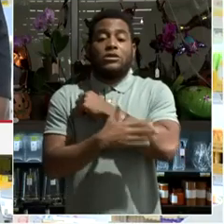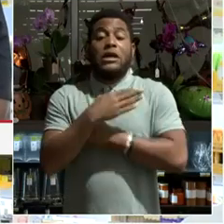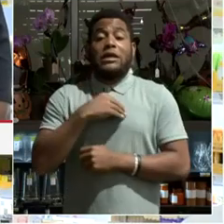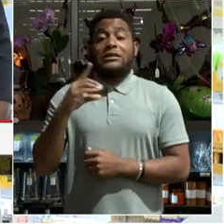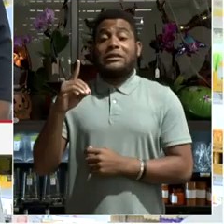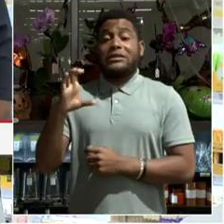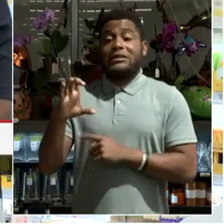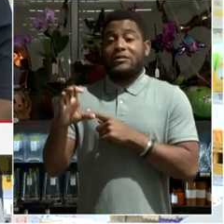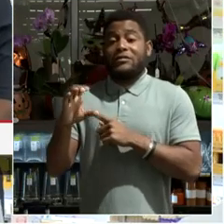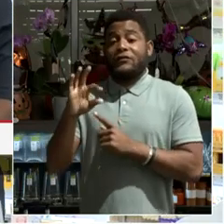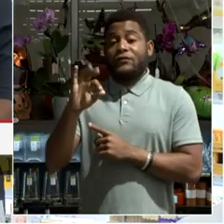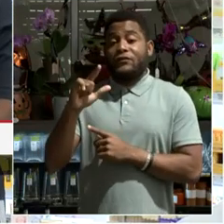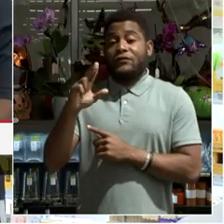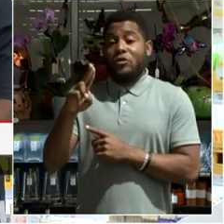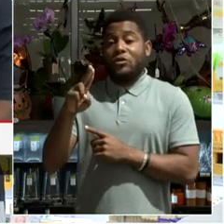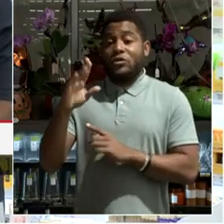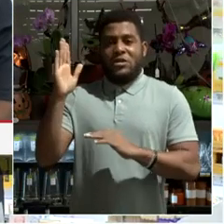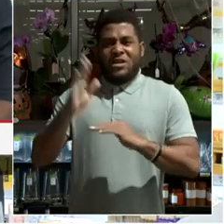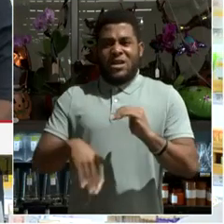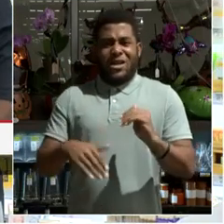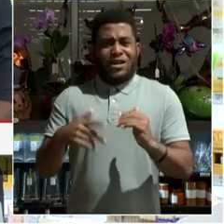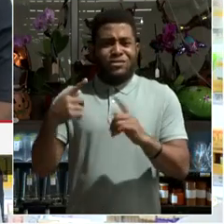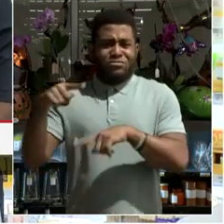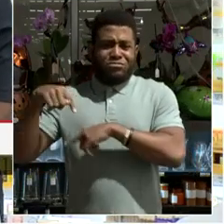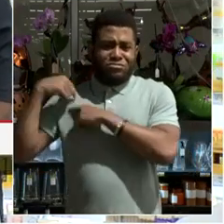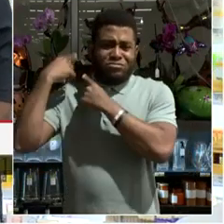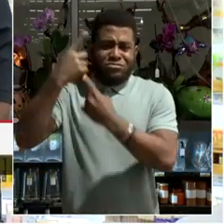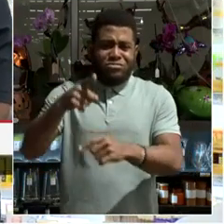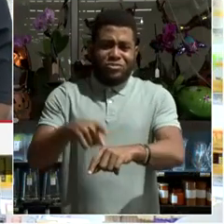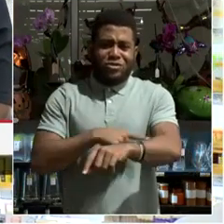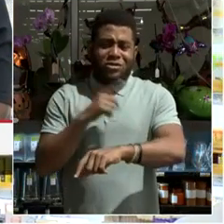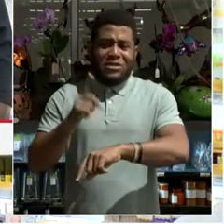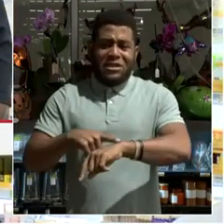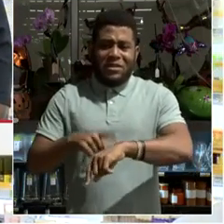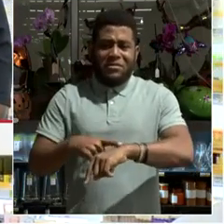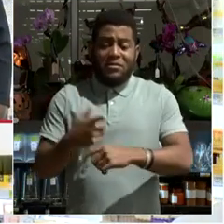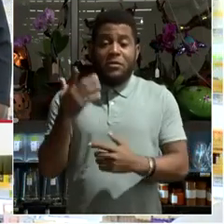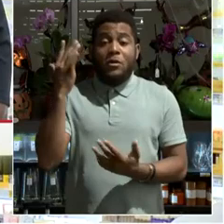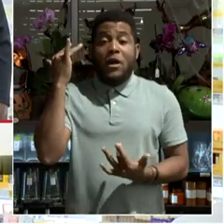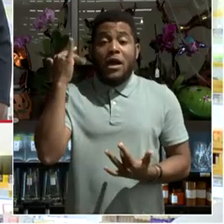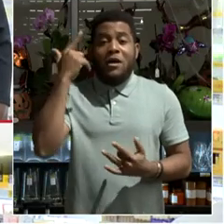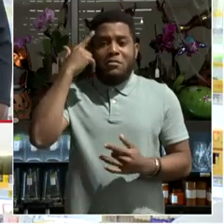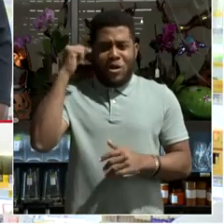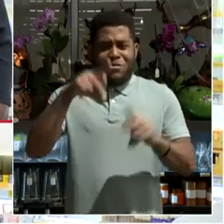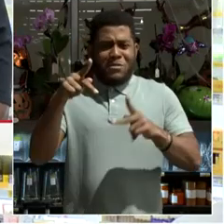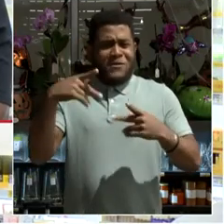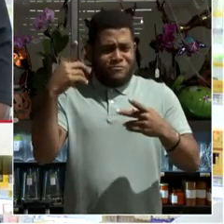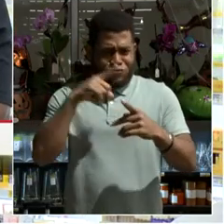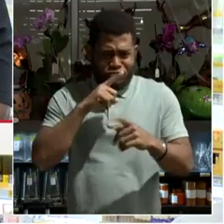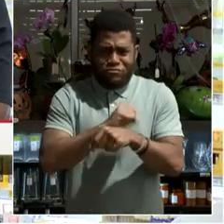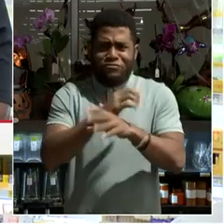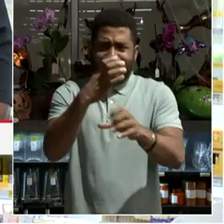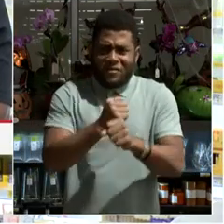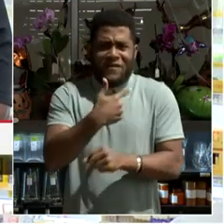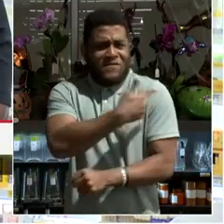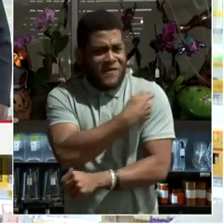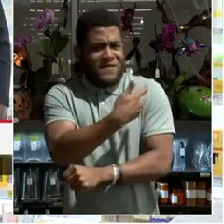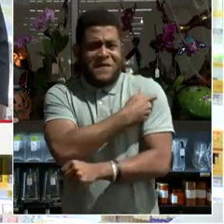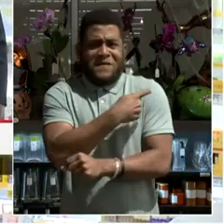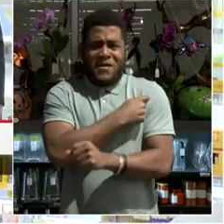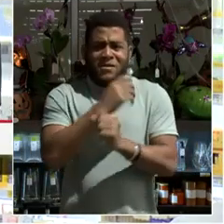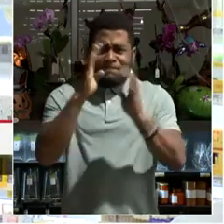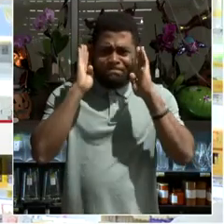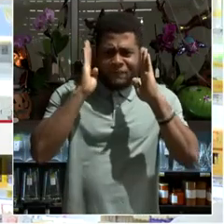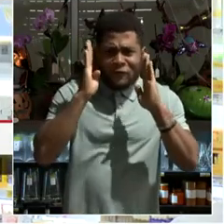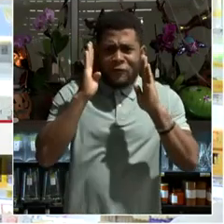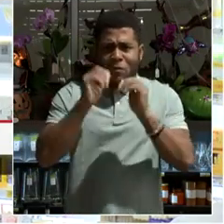influenza than we had had in quite some time because of people getting out and getting their vaccine, paying attention to how well they